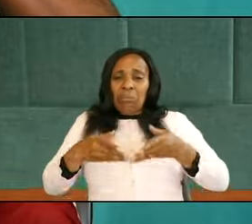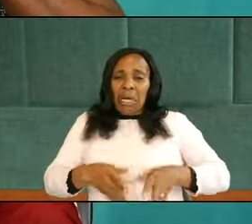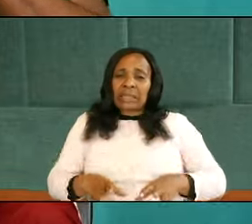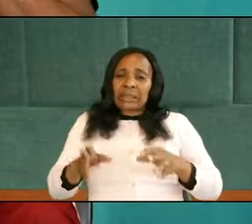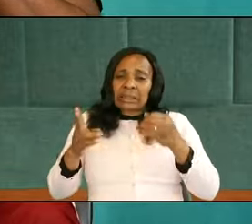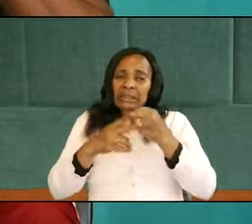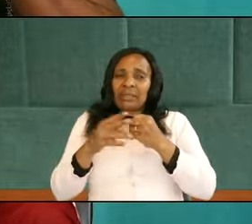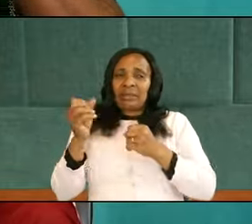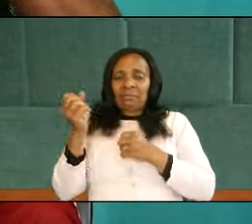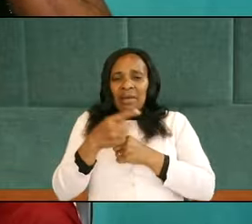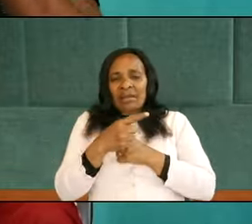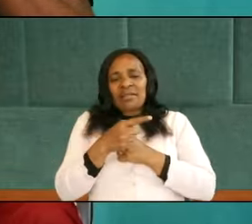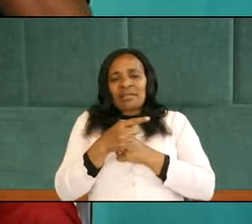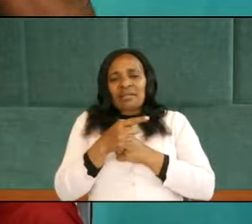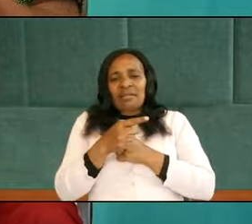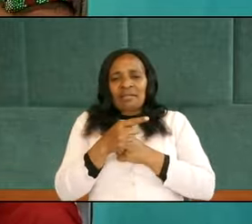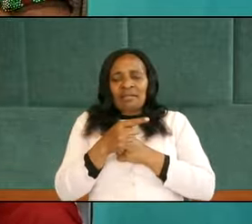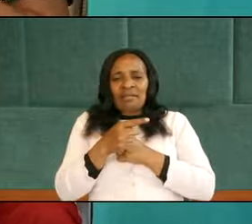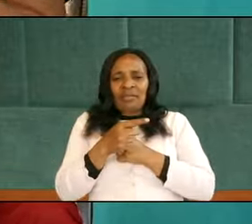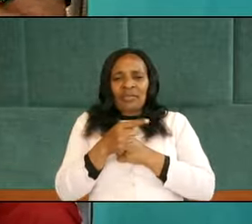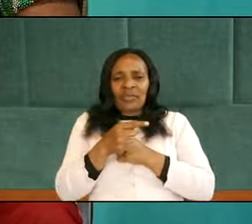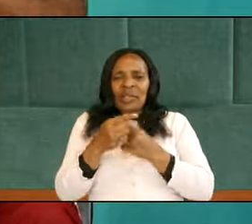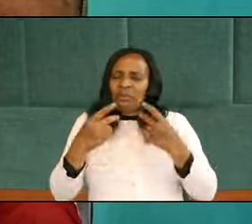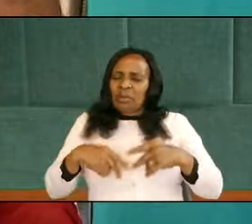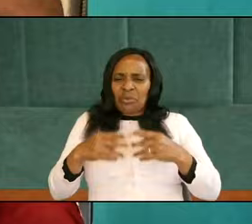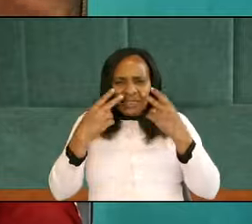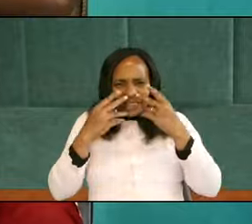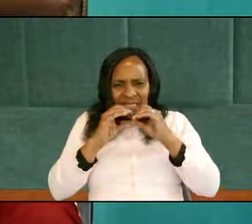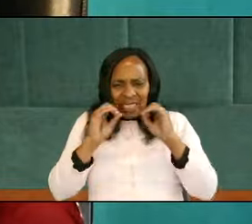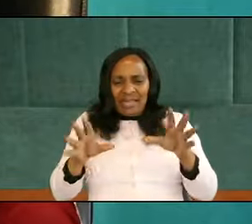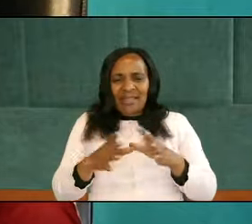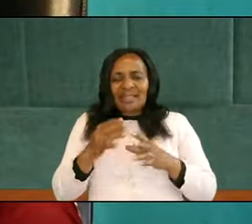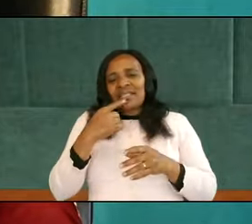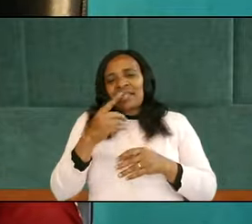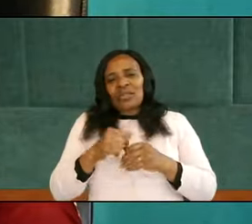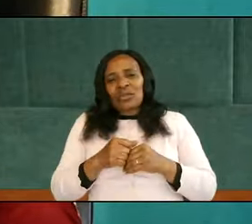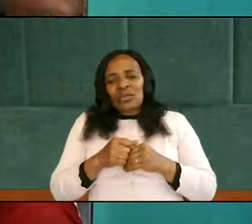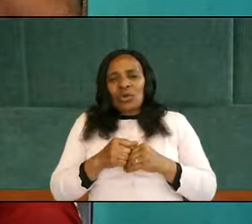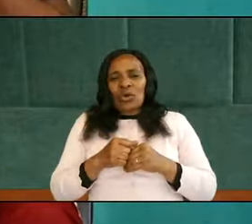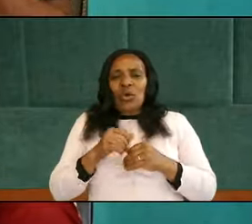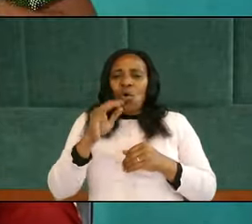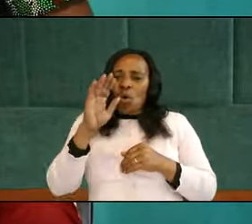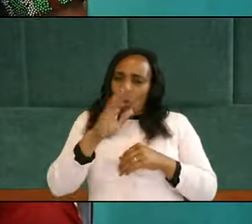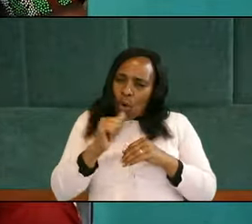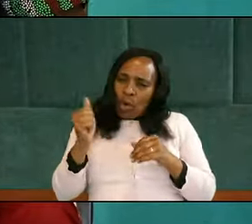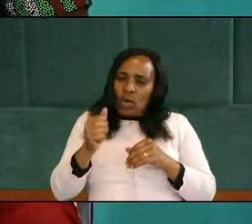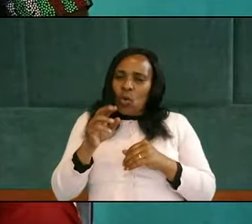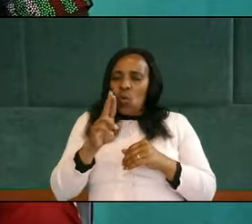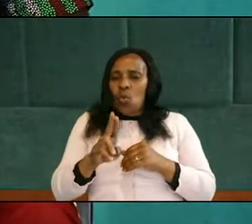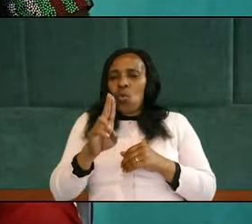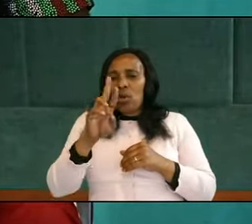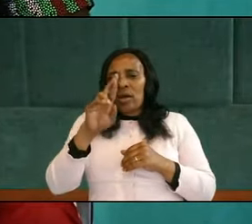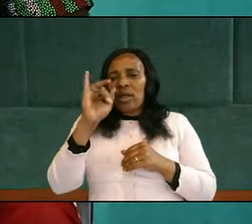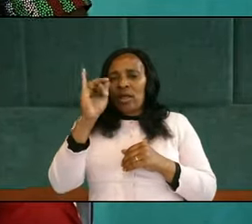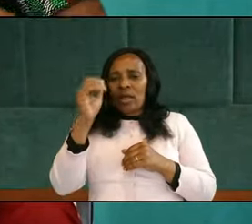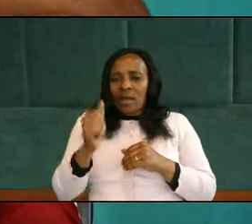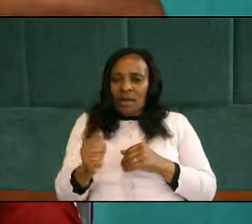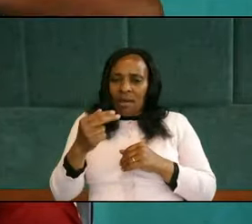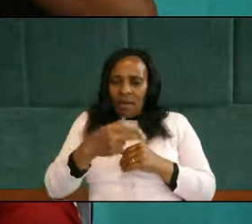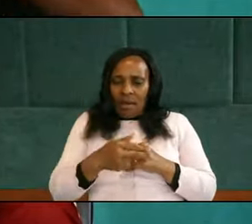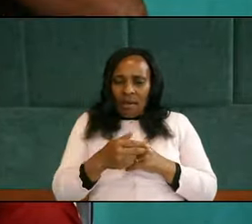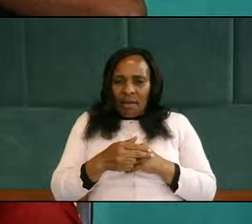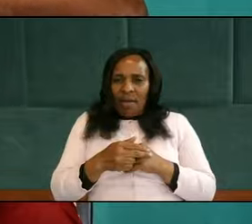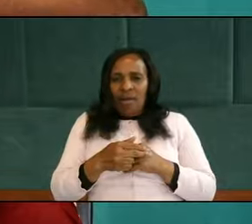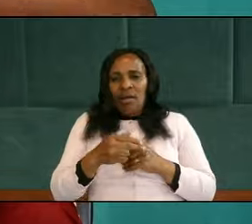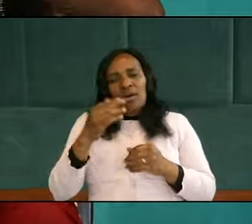Yeah. Let's just people won't notice, okay? So he says, call Uriah. Uriah is called. Then David says, you know, my